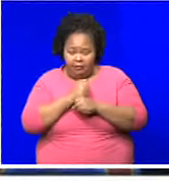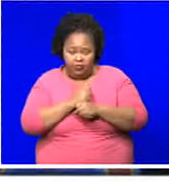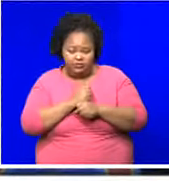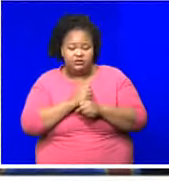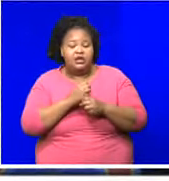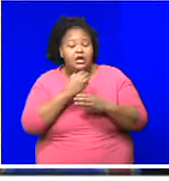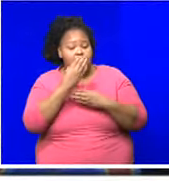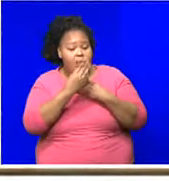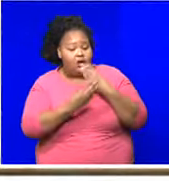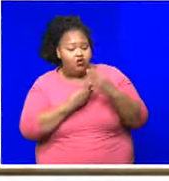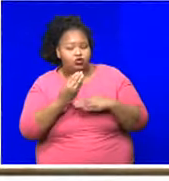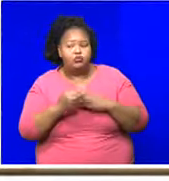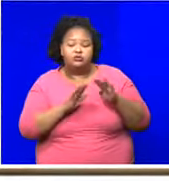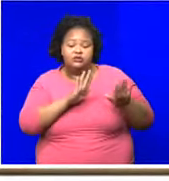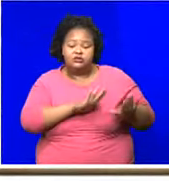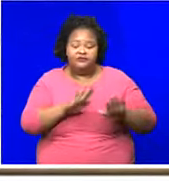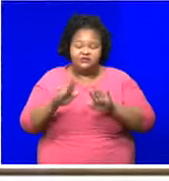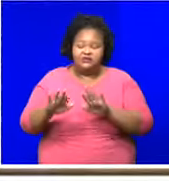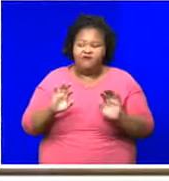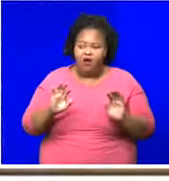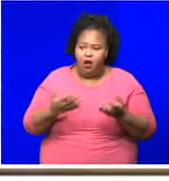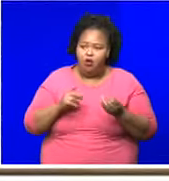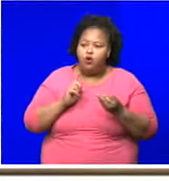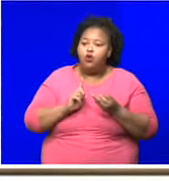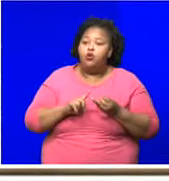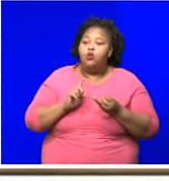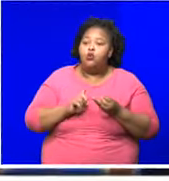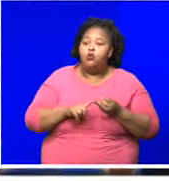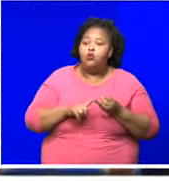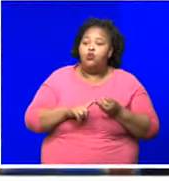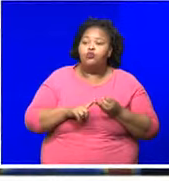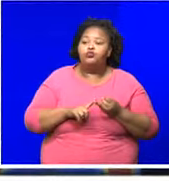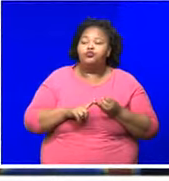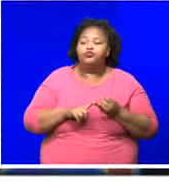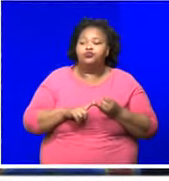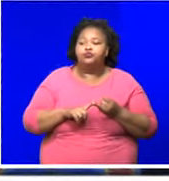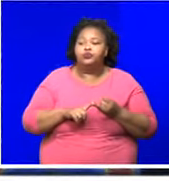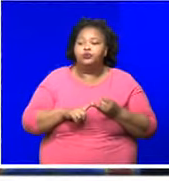the economies of the world. The second theme is the significance of the